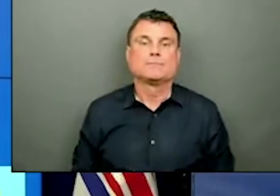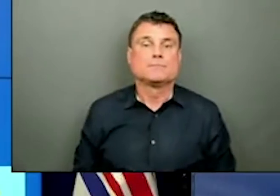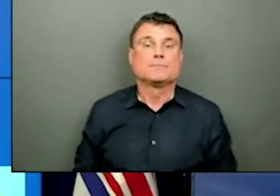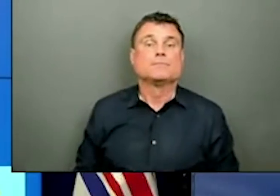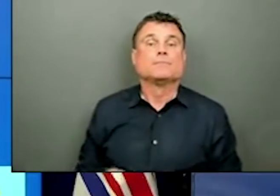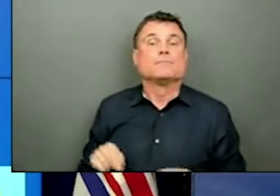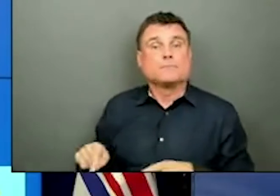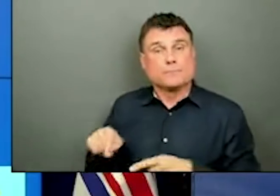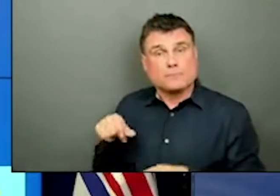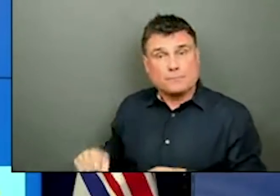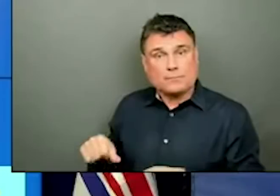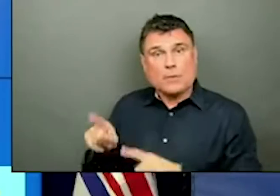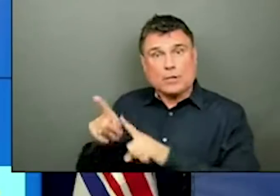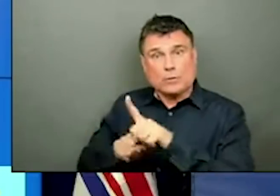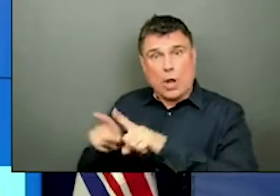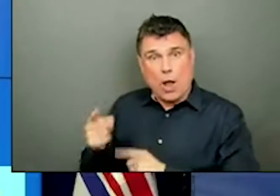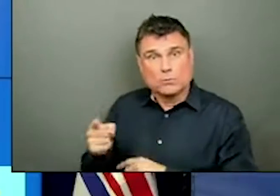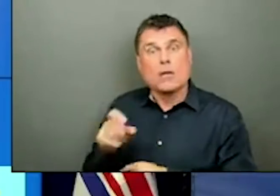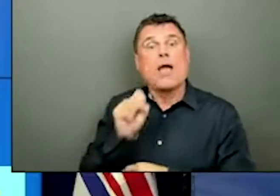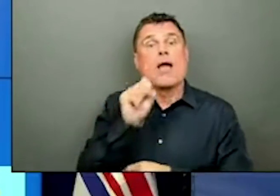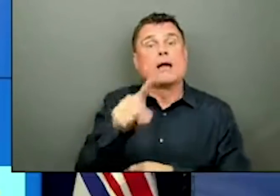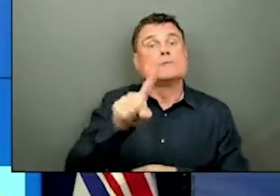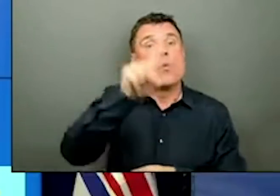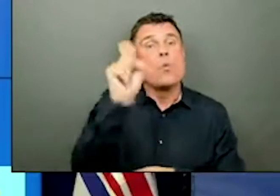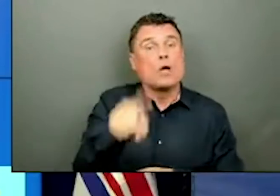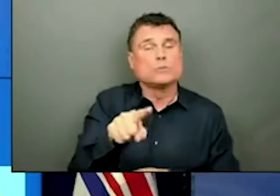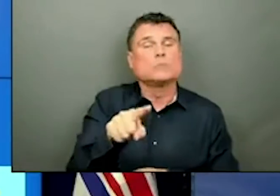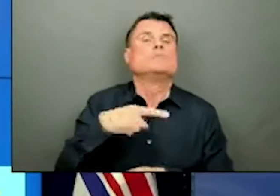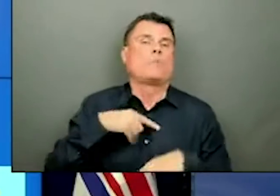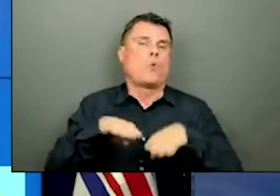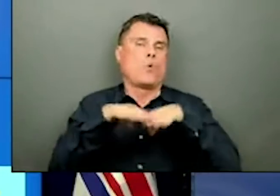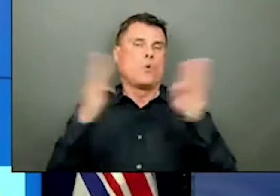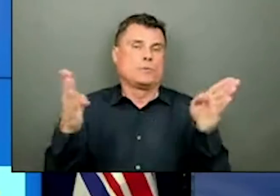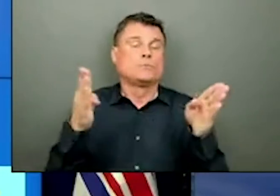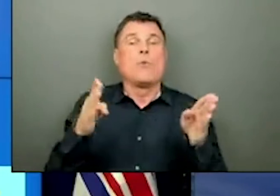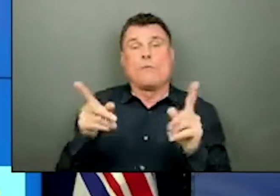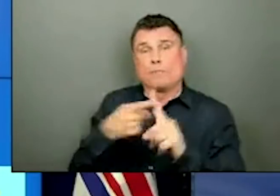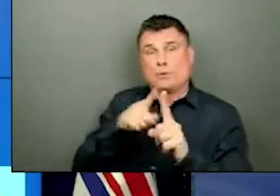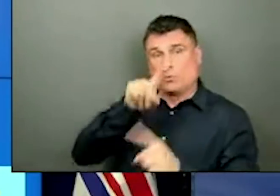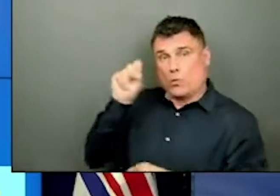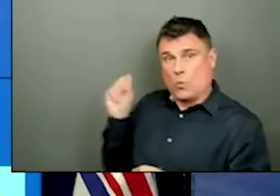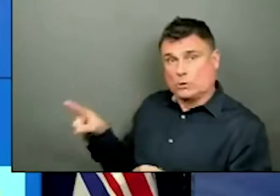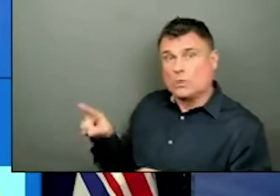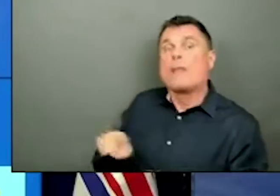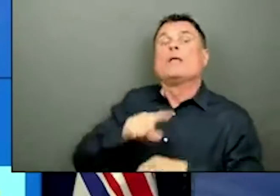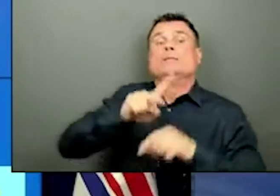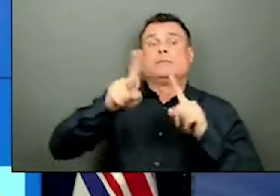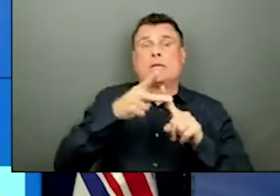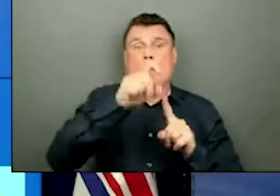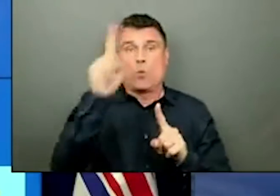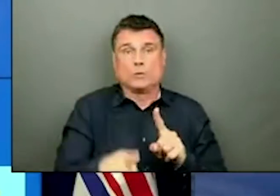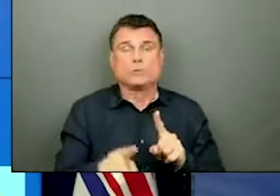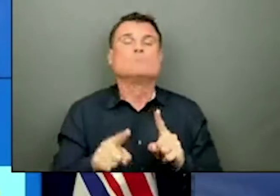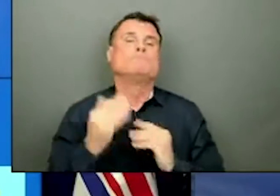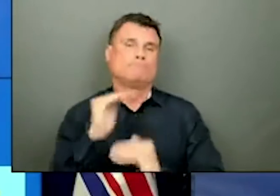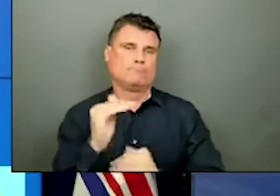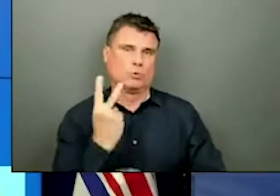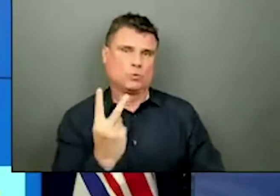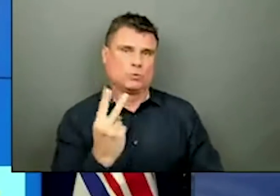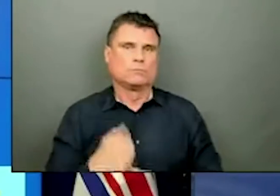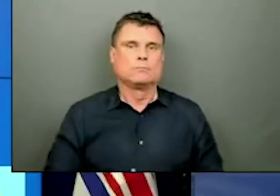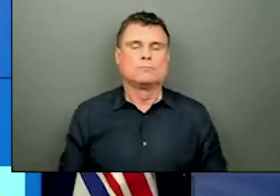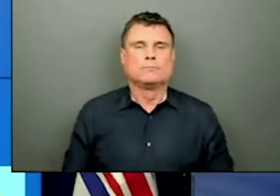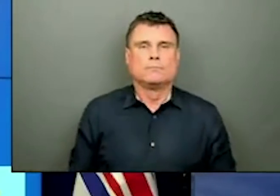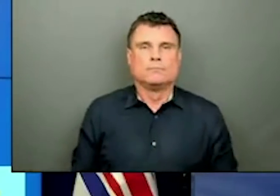*1 if you'd like to queue to ask a question. That's *1 to ask a question, and we will allow those of you who do get called upon